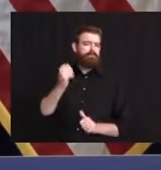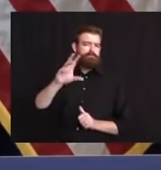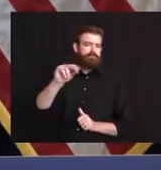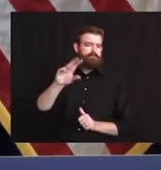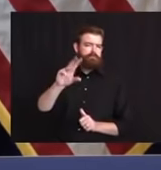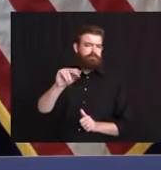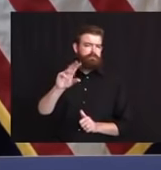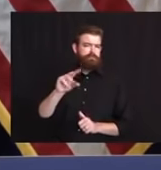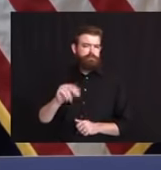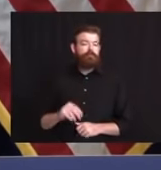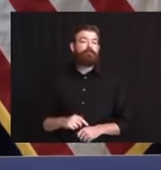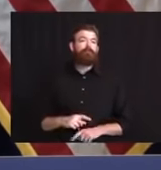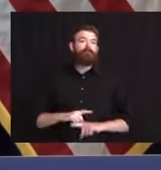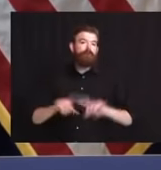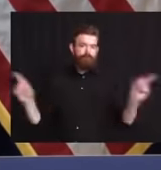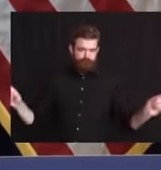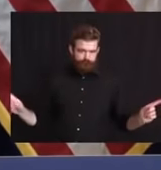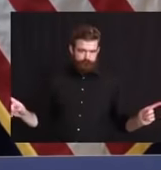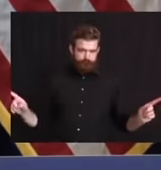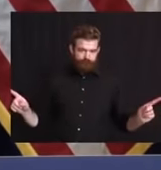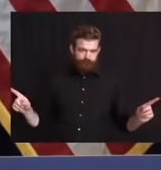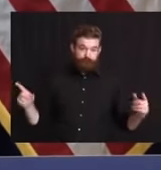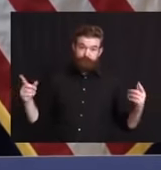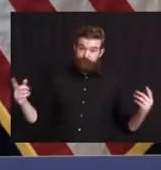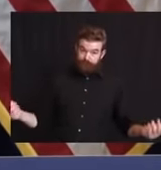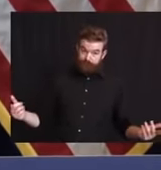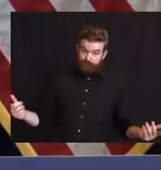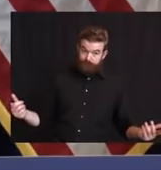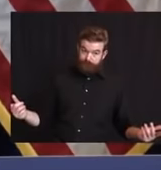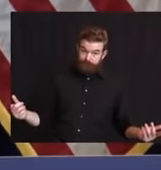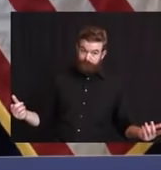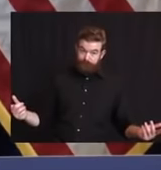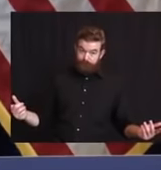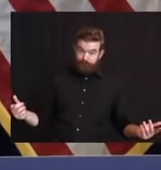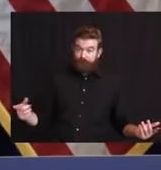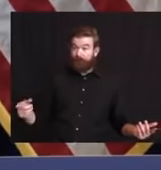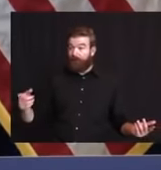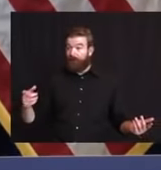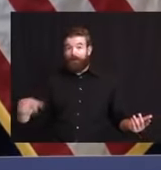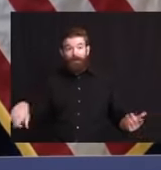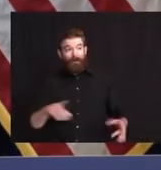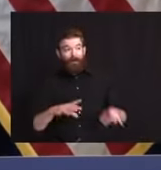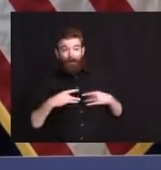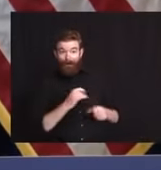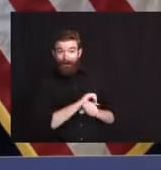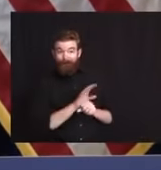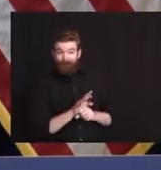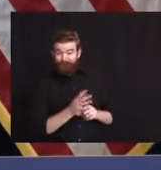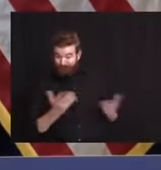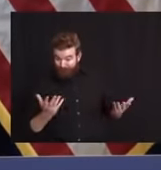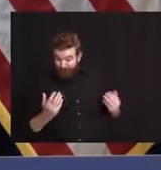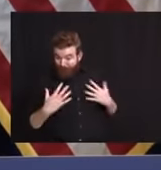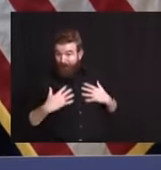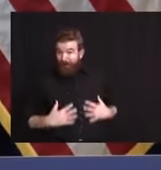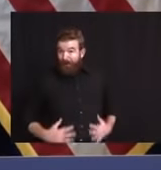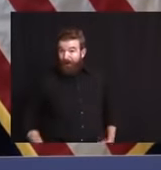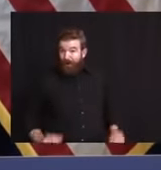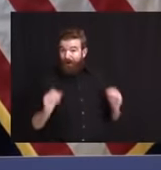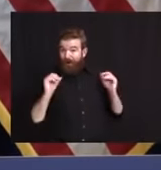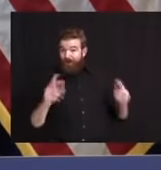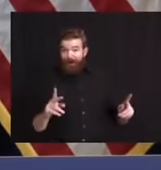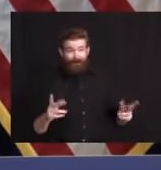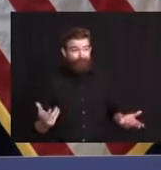that, even though they themselves may be potentially be okay in terms of not having serious illness resulting